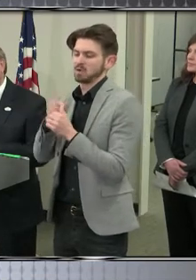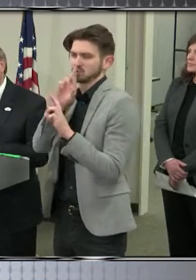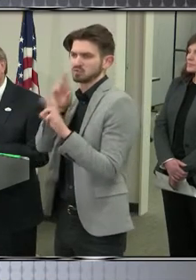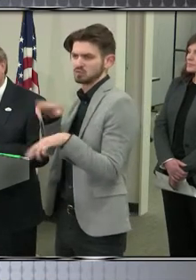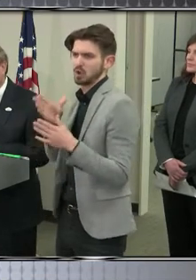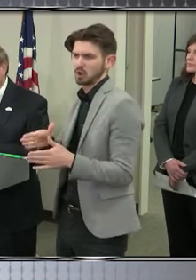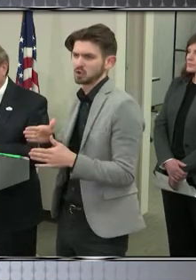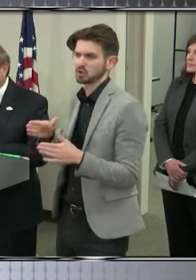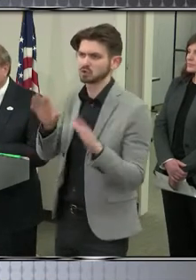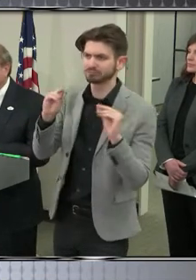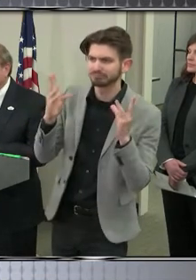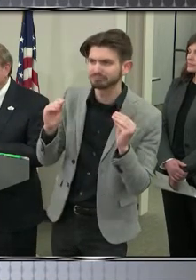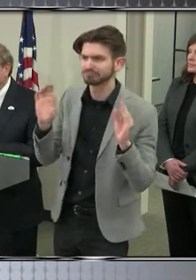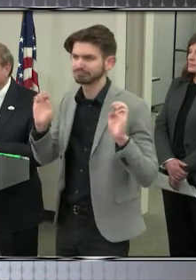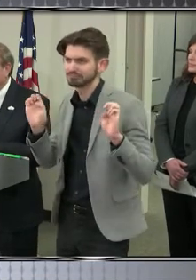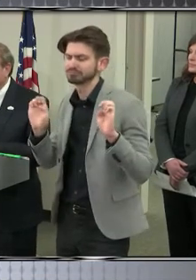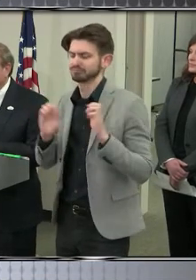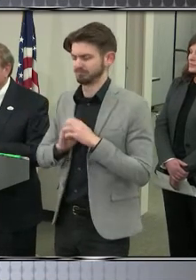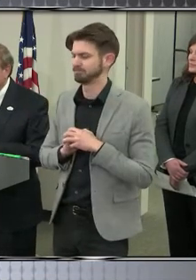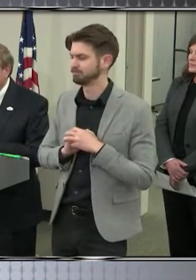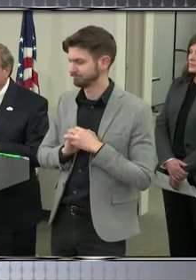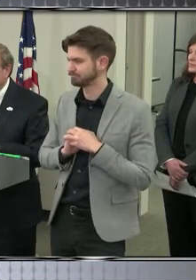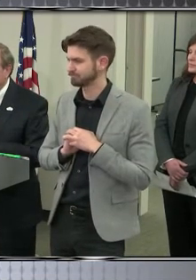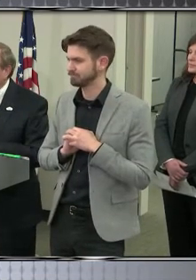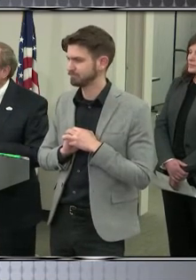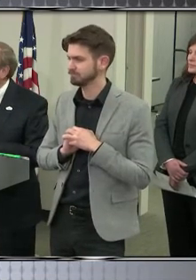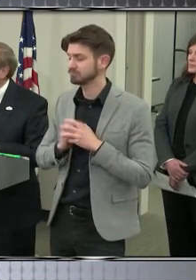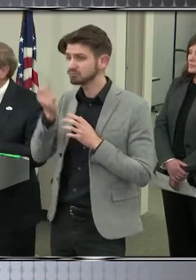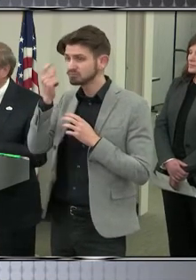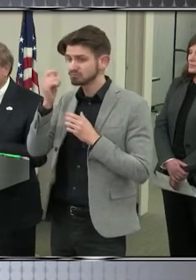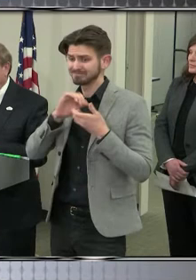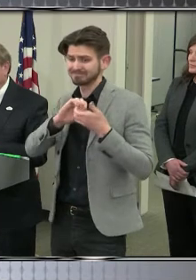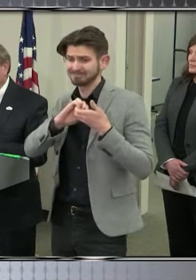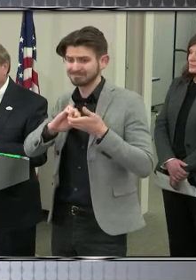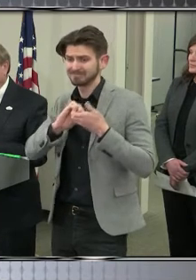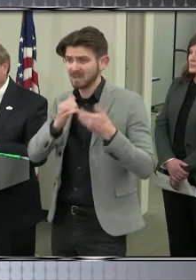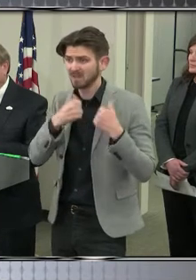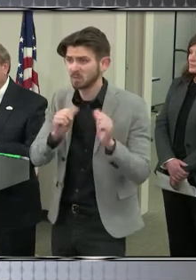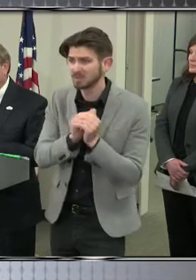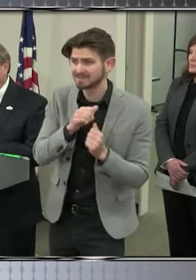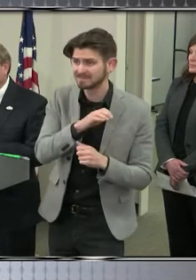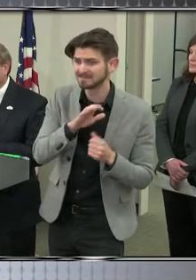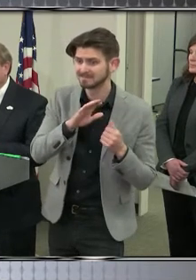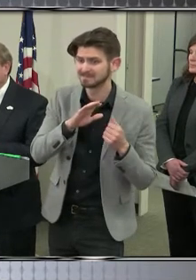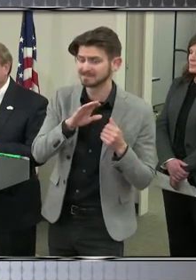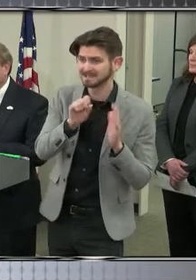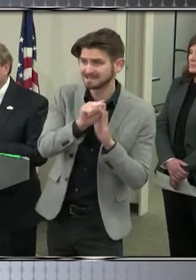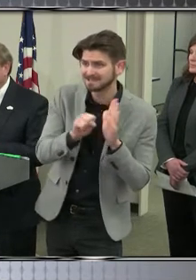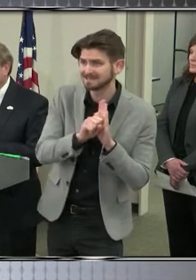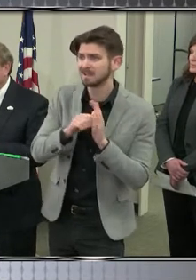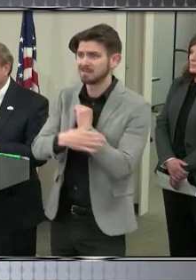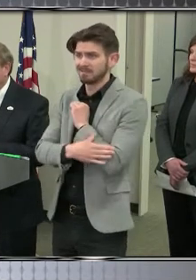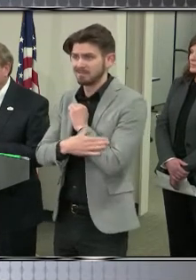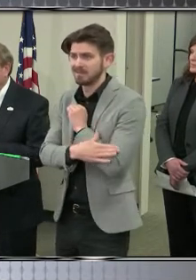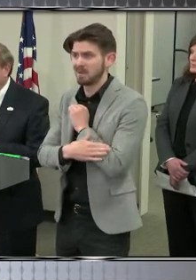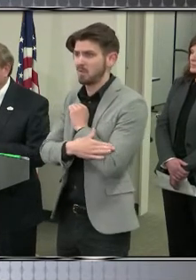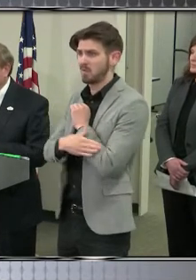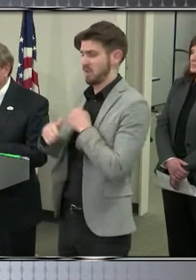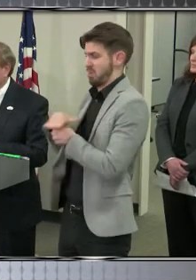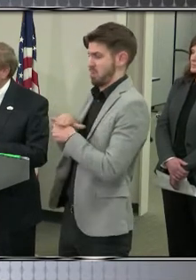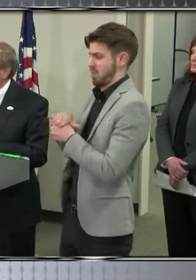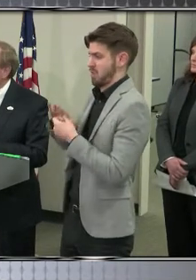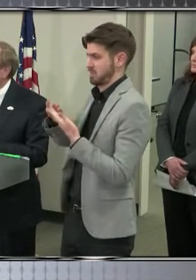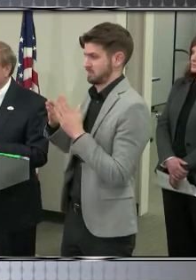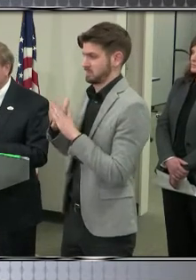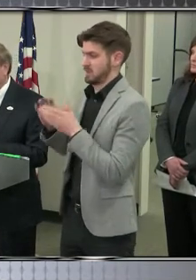agencies. This is a coordinated effort with the state, city, county, and local entities working together, but